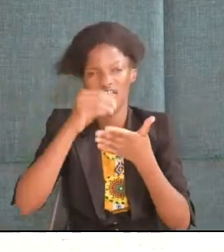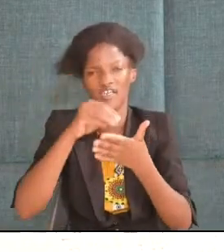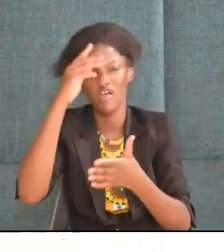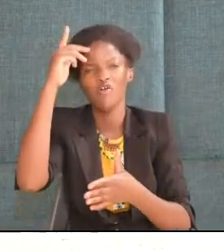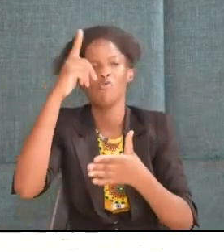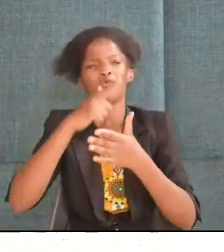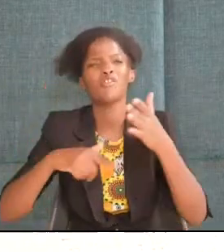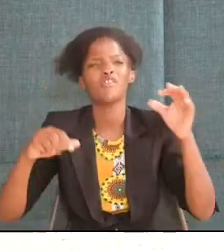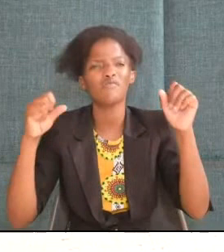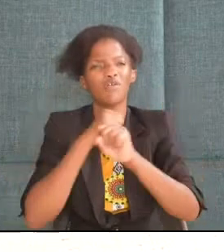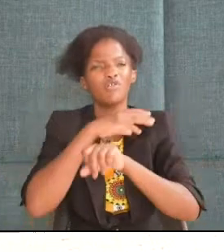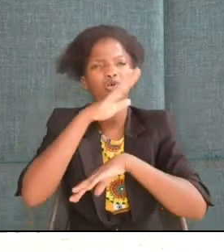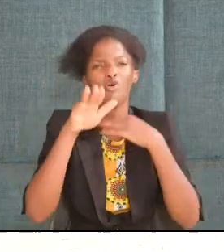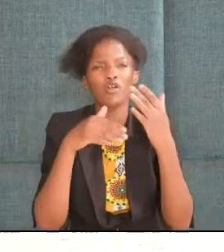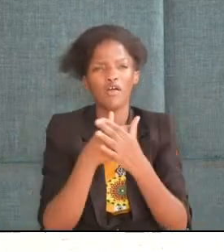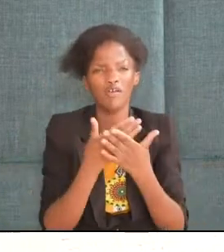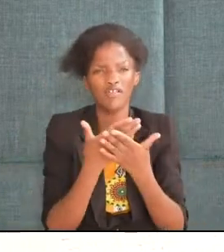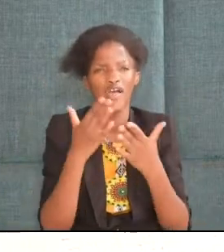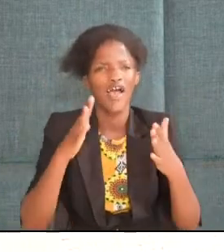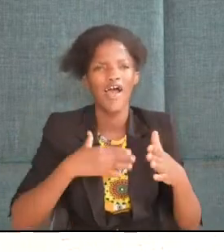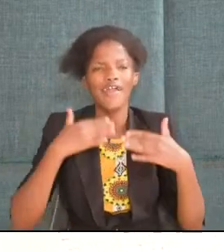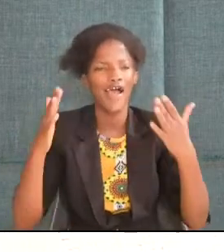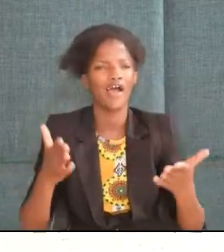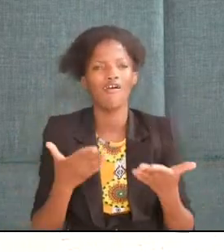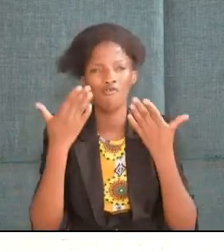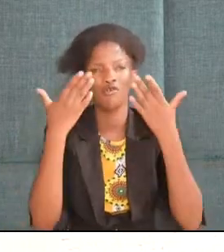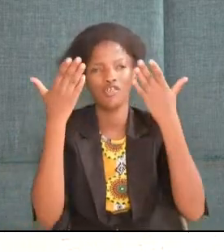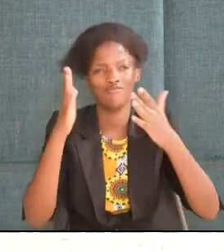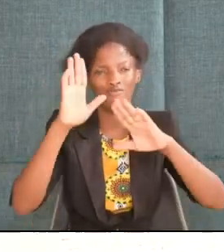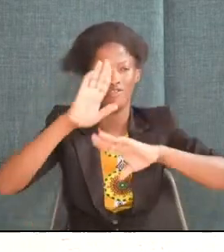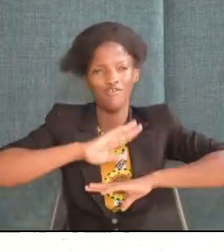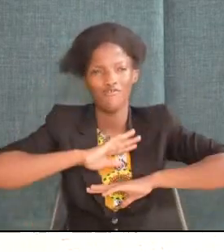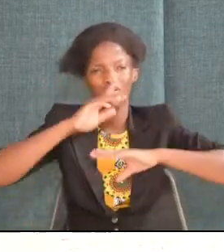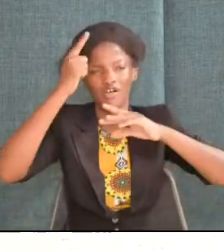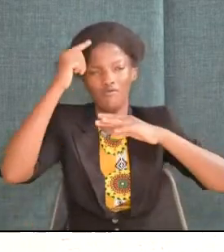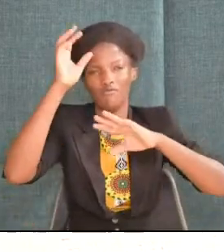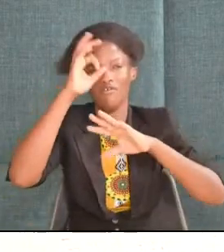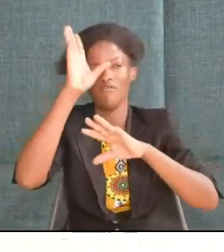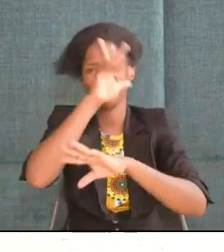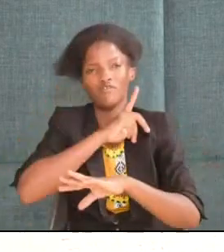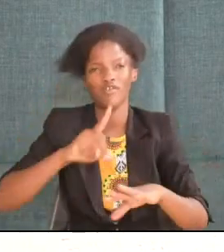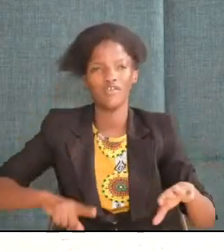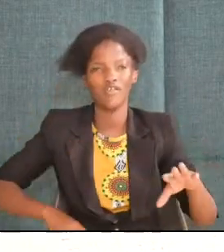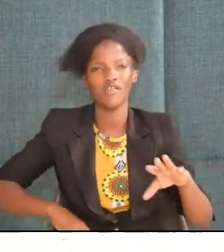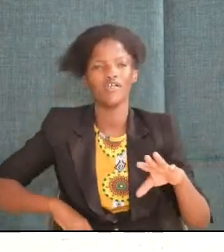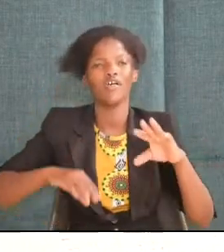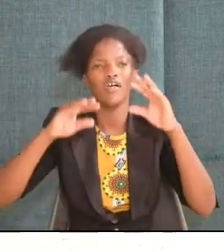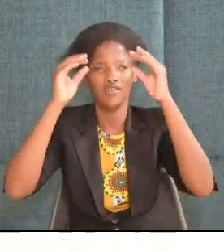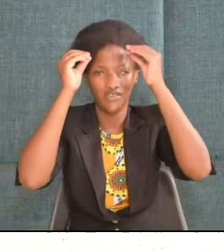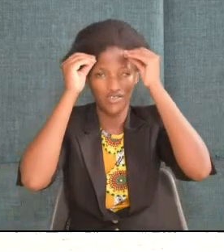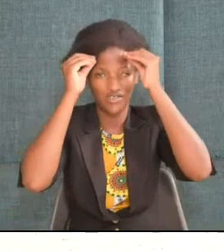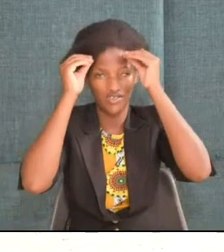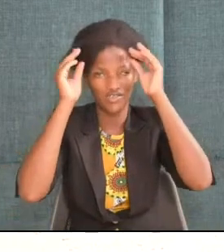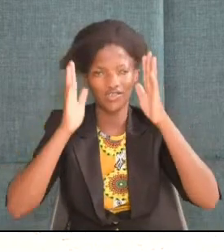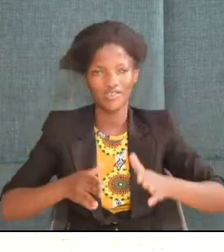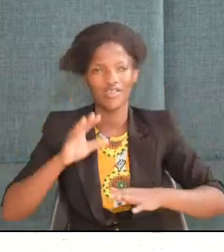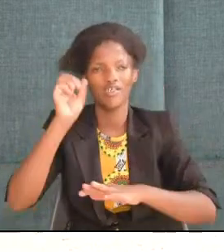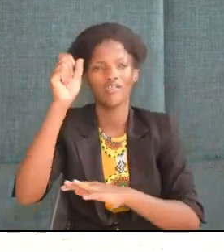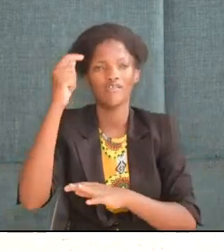is all about and how we can put on the full armor of God. As Teacher Steve says, it will be